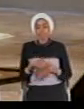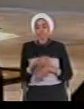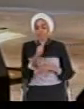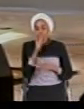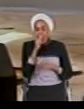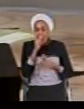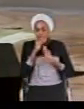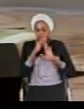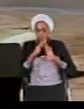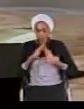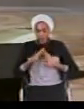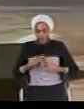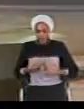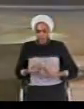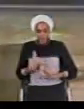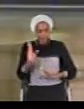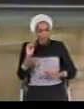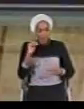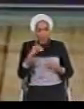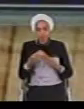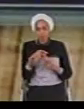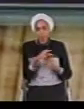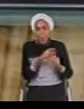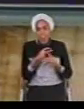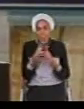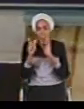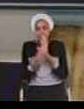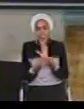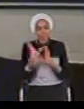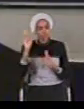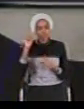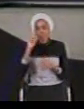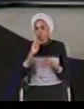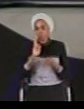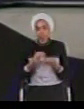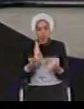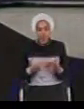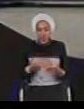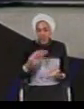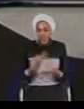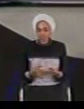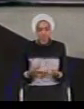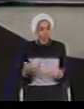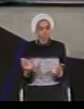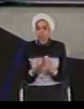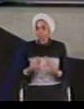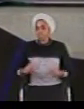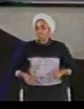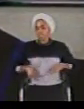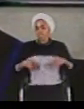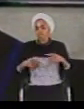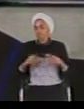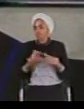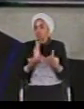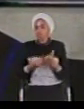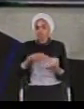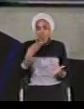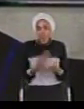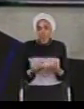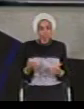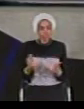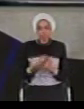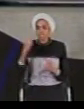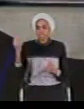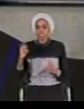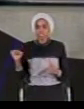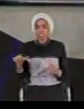frivolity, no more carelessness, no more gambling with life and gambling with